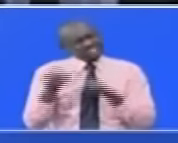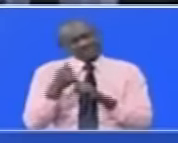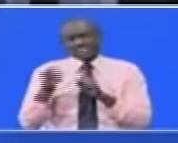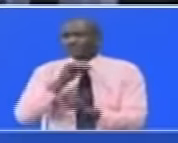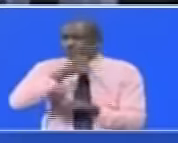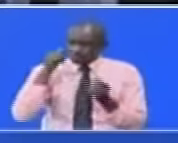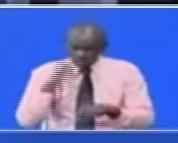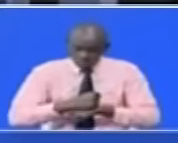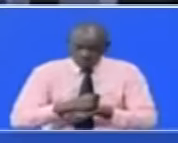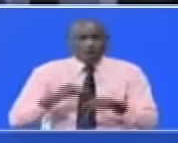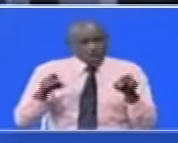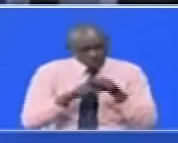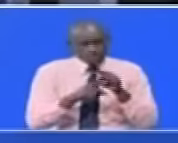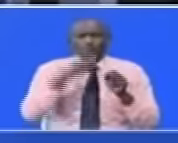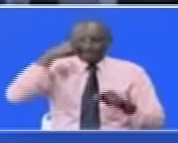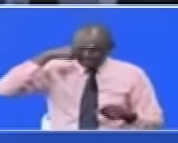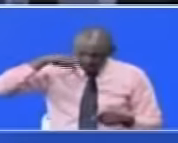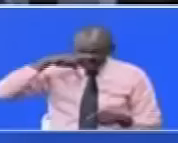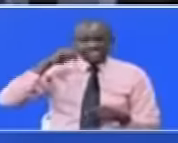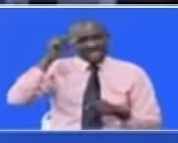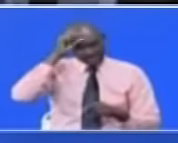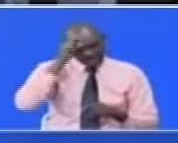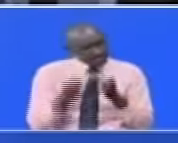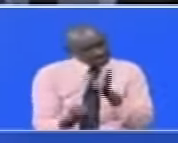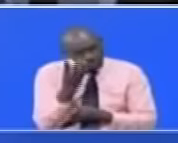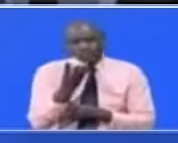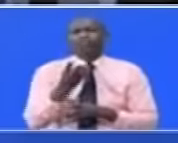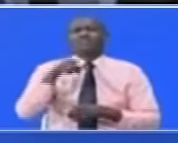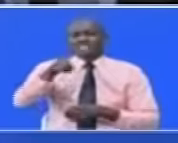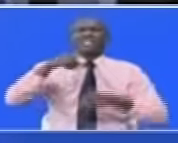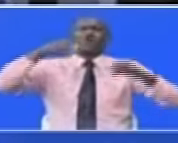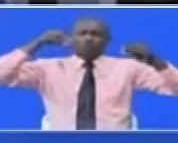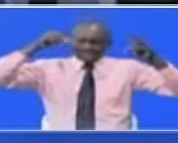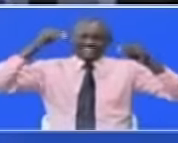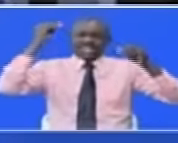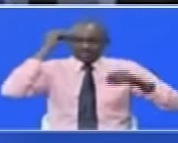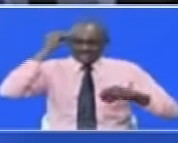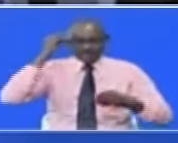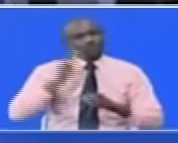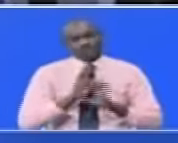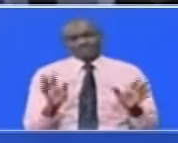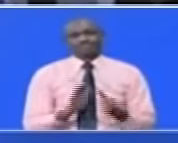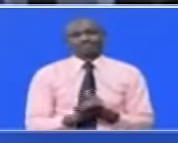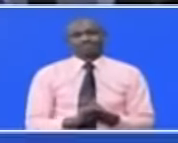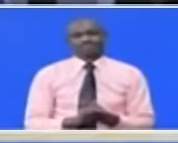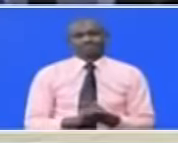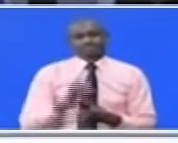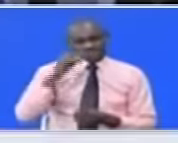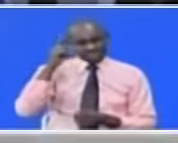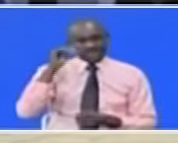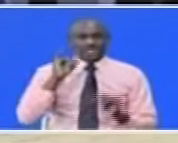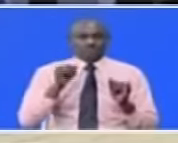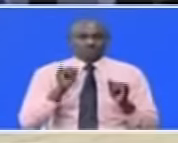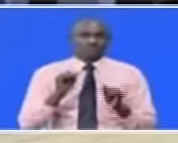Also, the government will put in place policies to ensure that the education offered is of high quality and meets international standards. Patrick Amimo, KTN